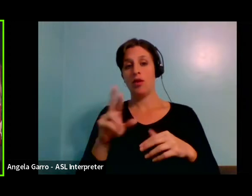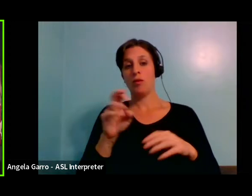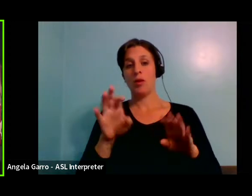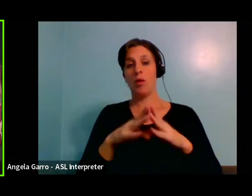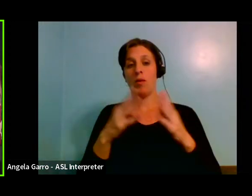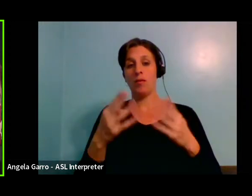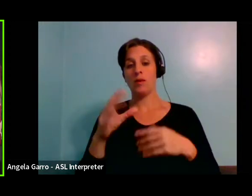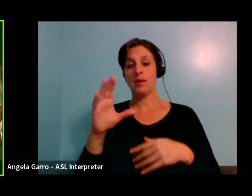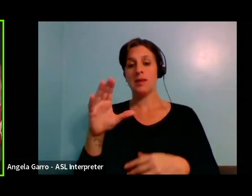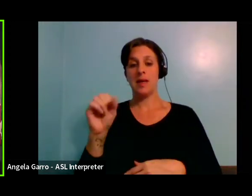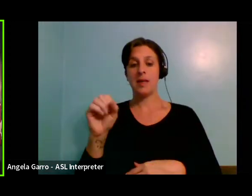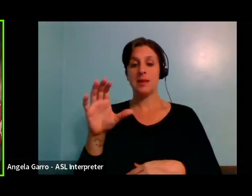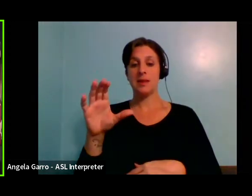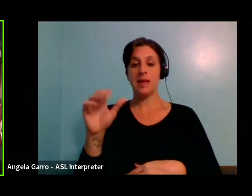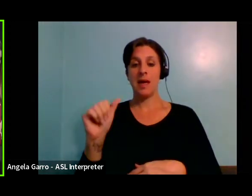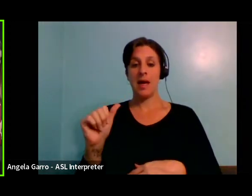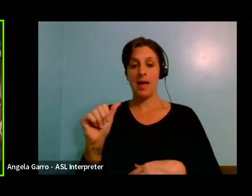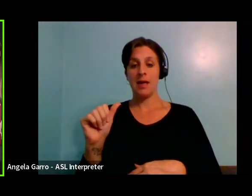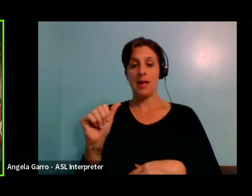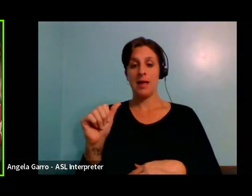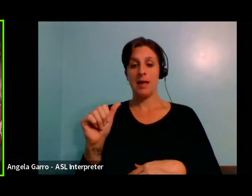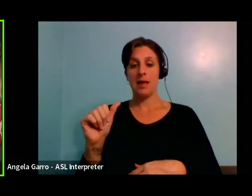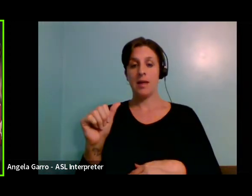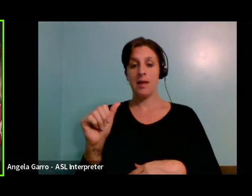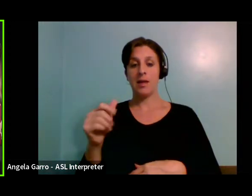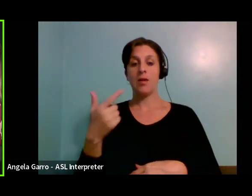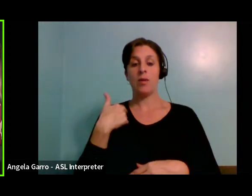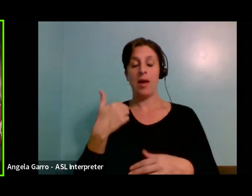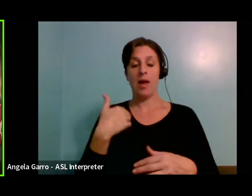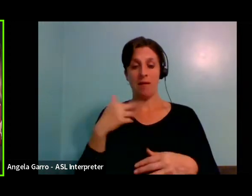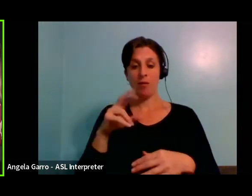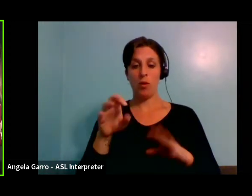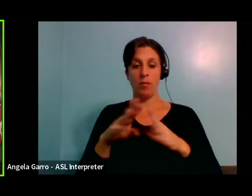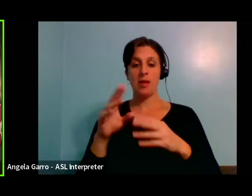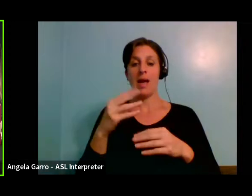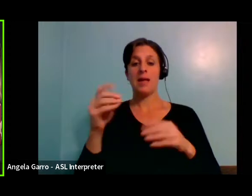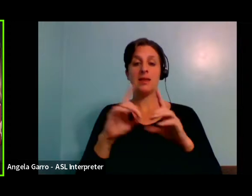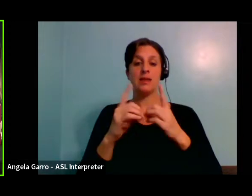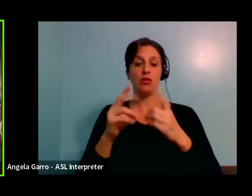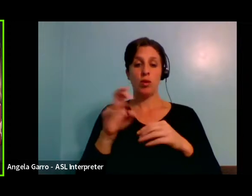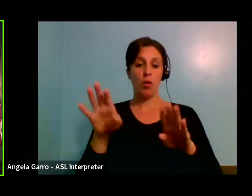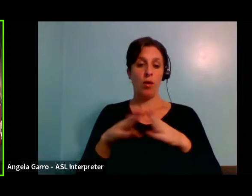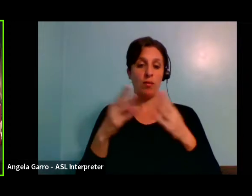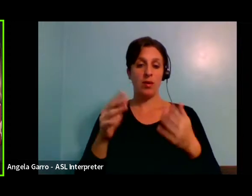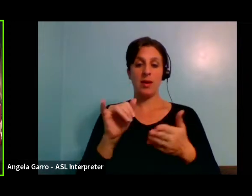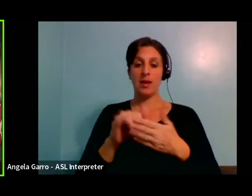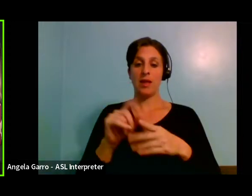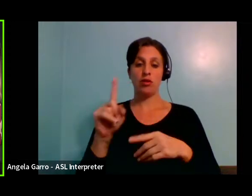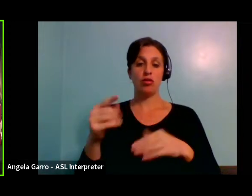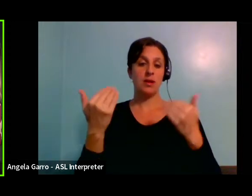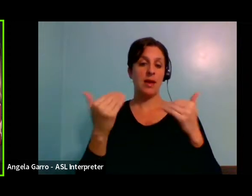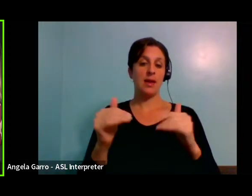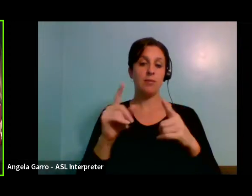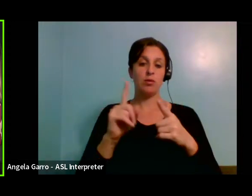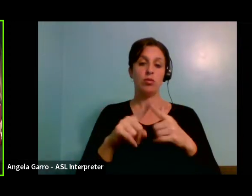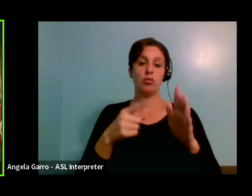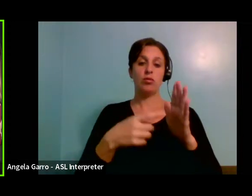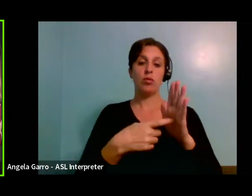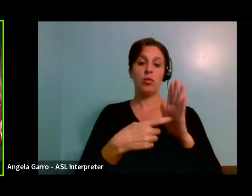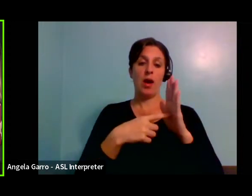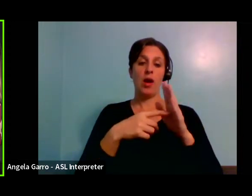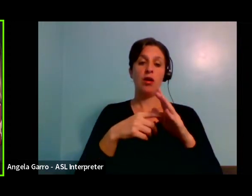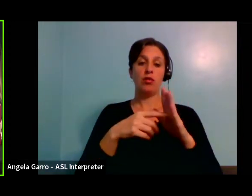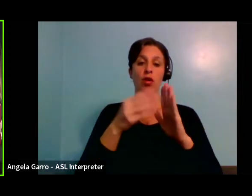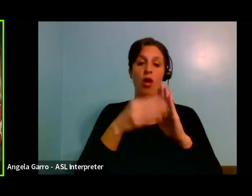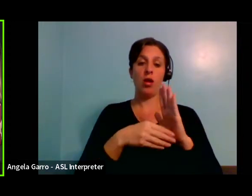with the CSCA. They have their the CSCA's reopeners and the district reopeners. That is just limited to the required articles